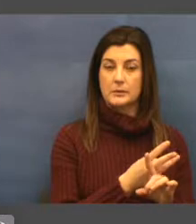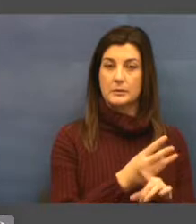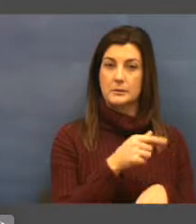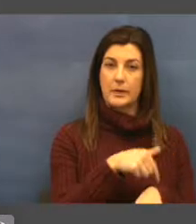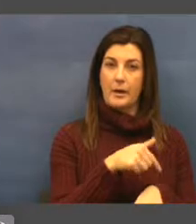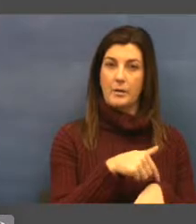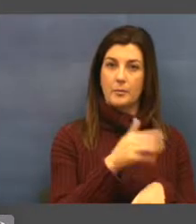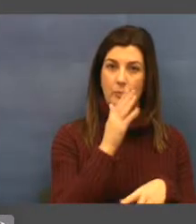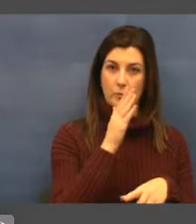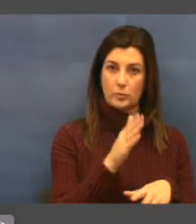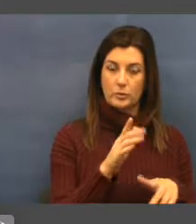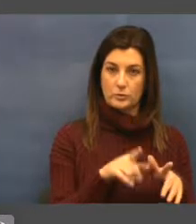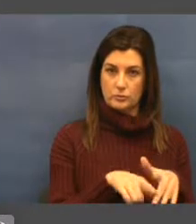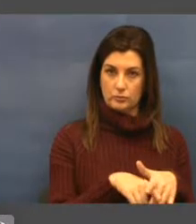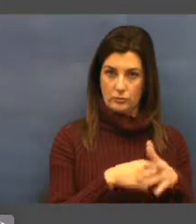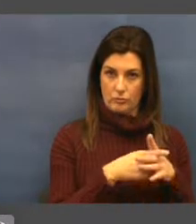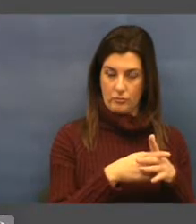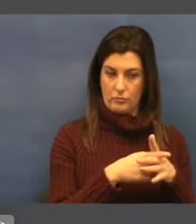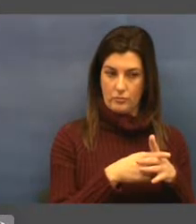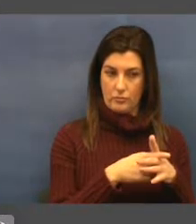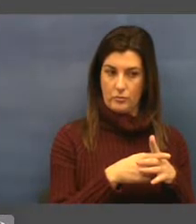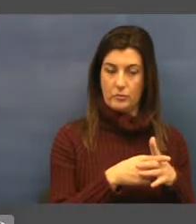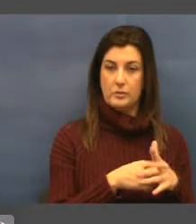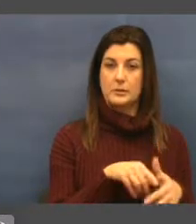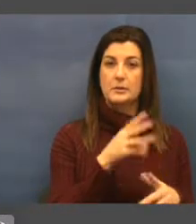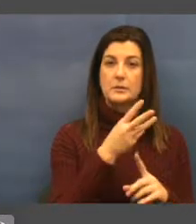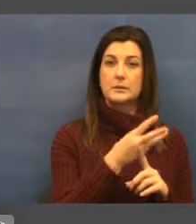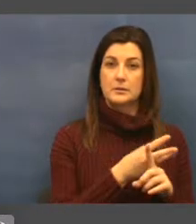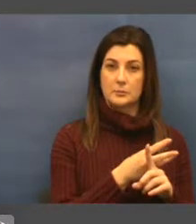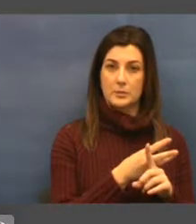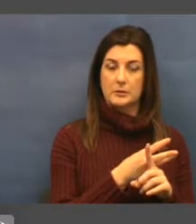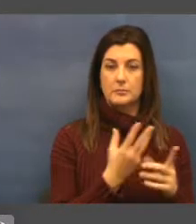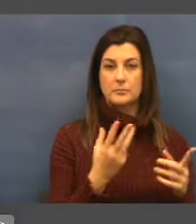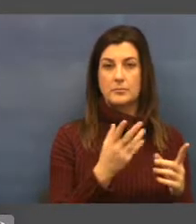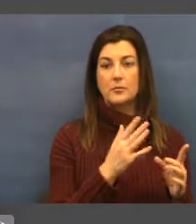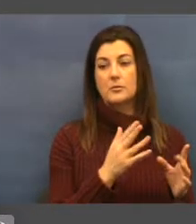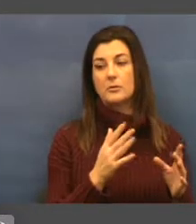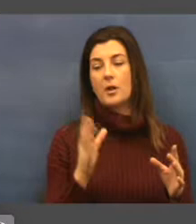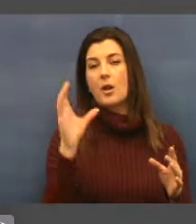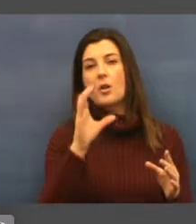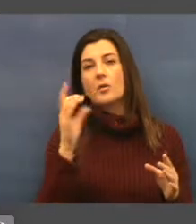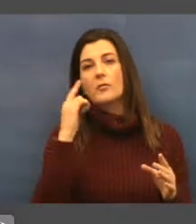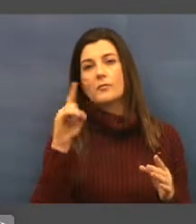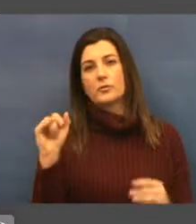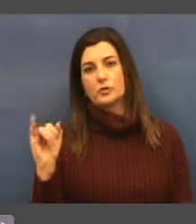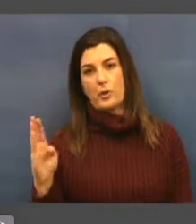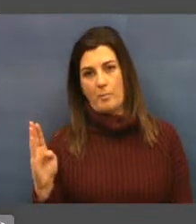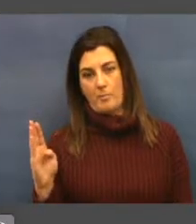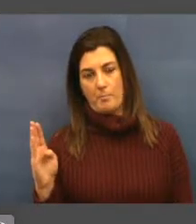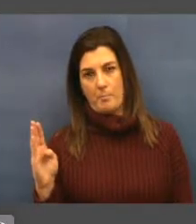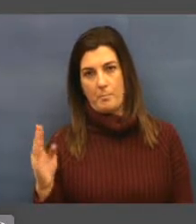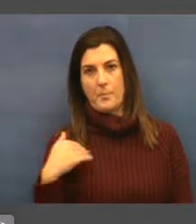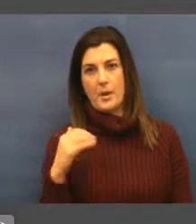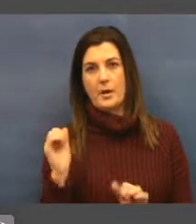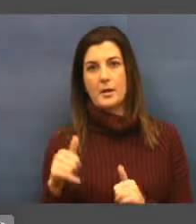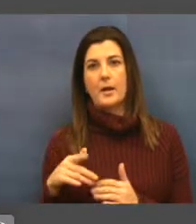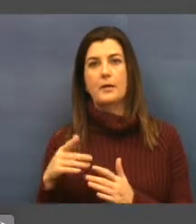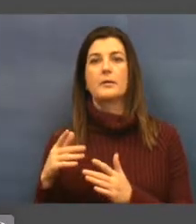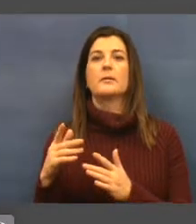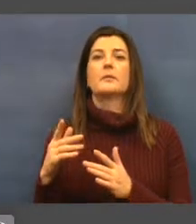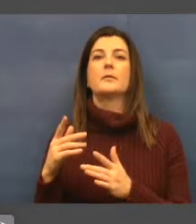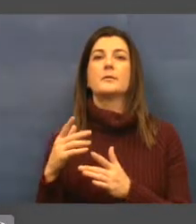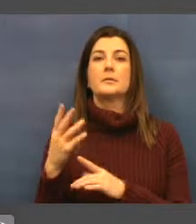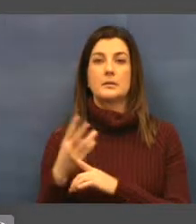begin. And that gives you 6 months essentially to get a job, so that you can begin repaying your